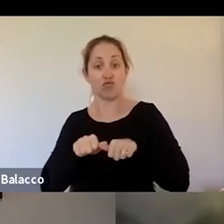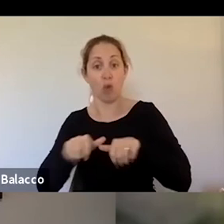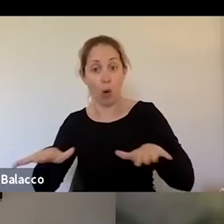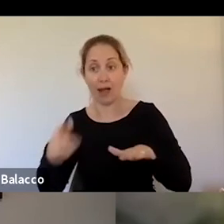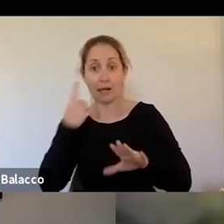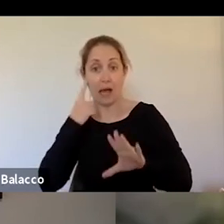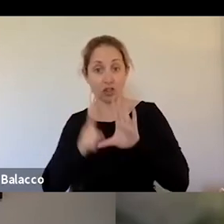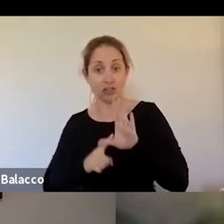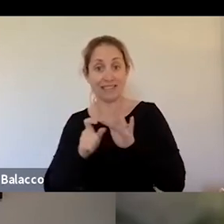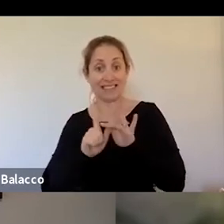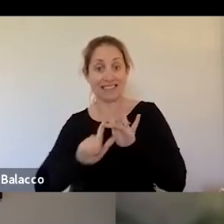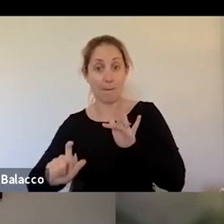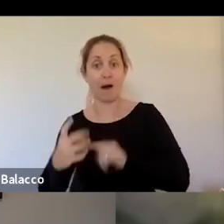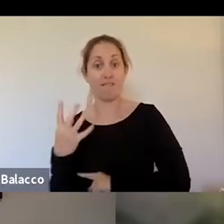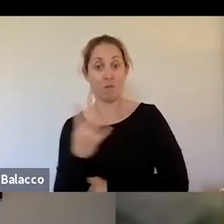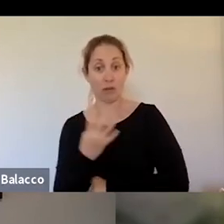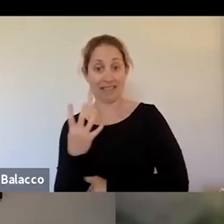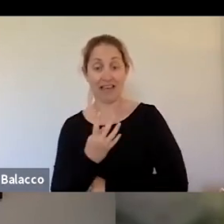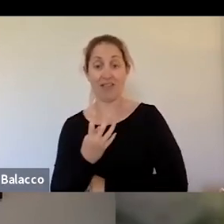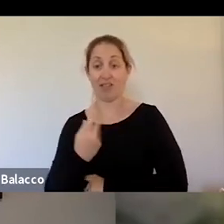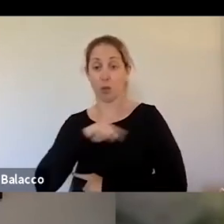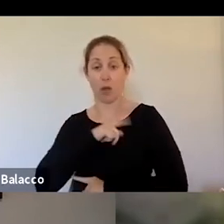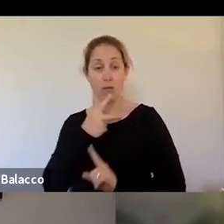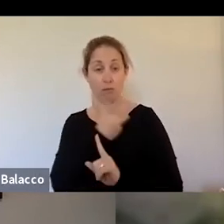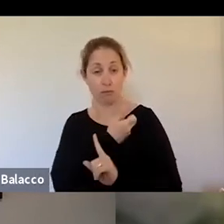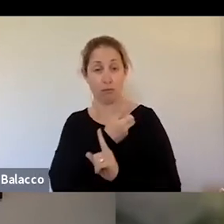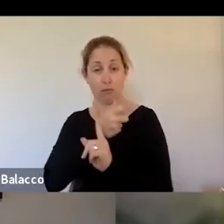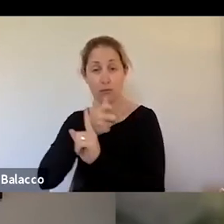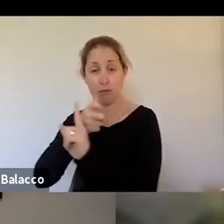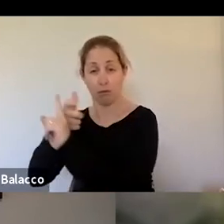And by the end of May, we saw